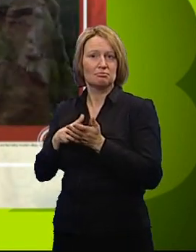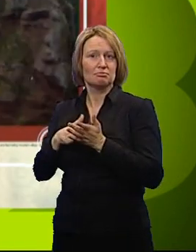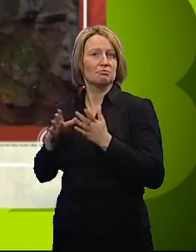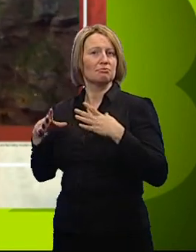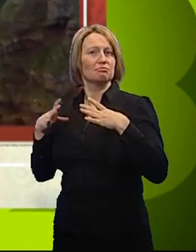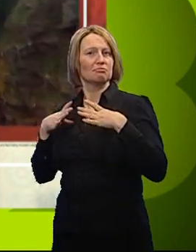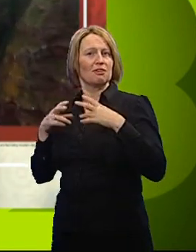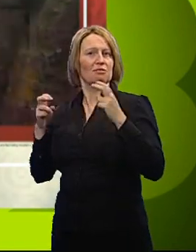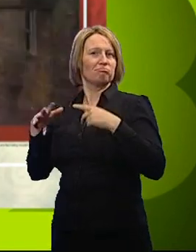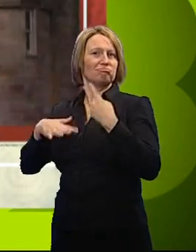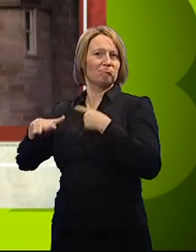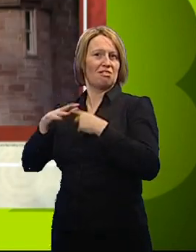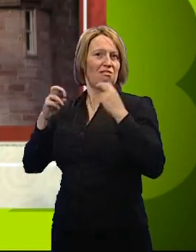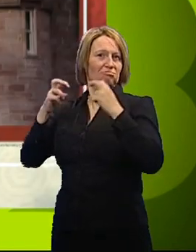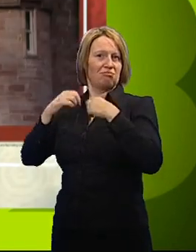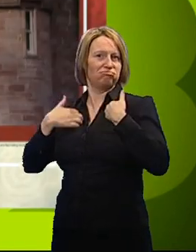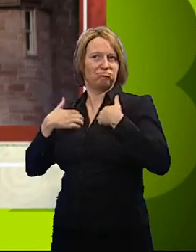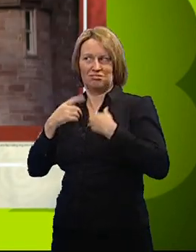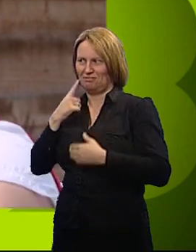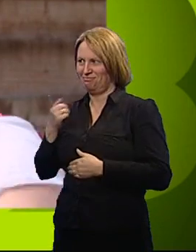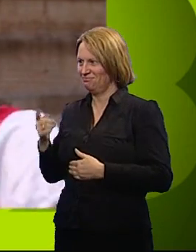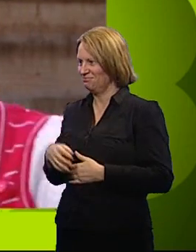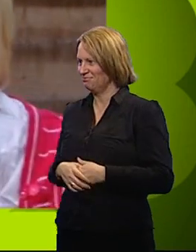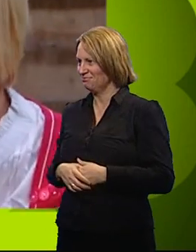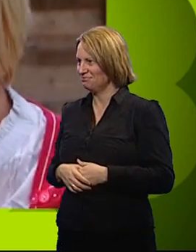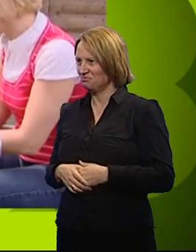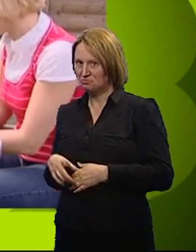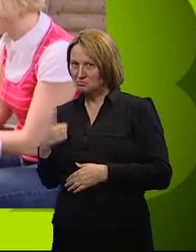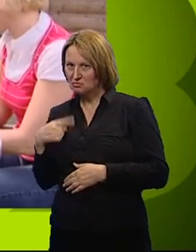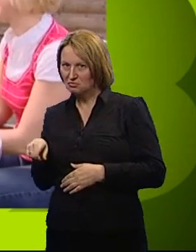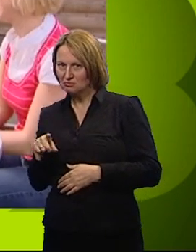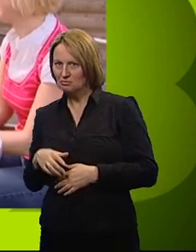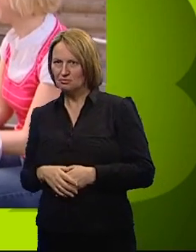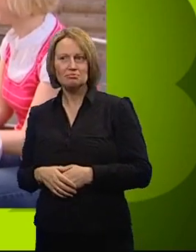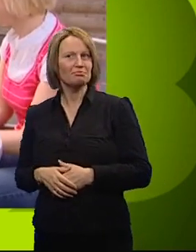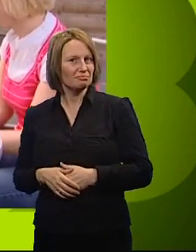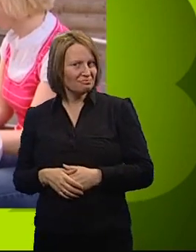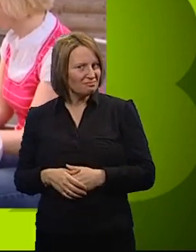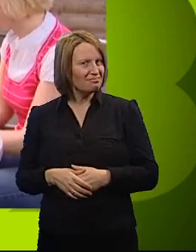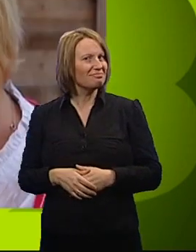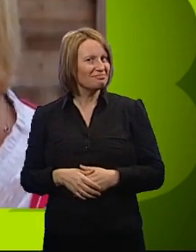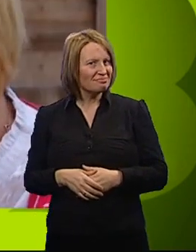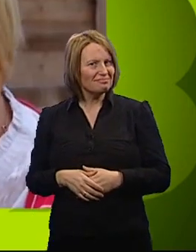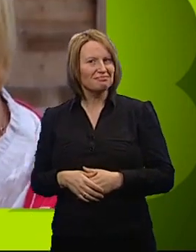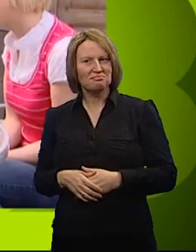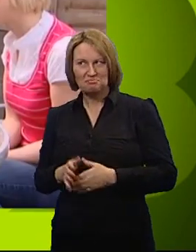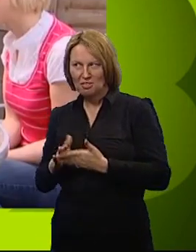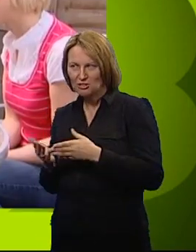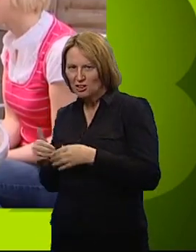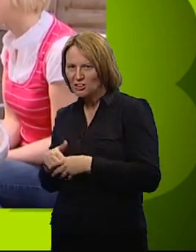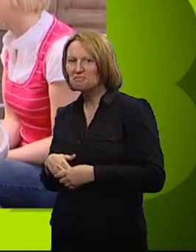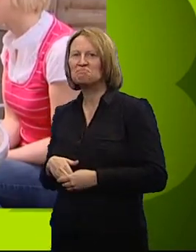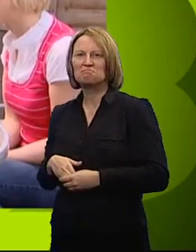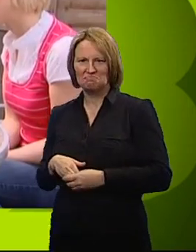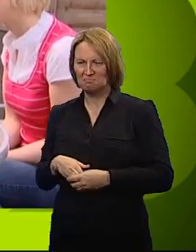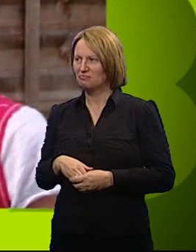time to relax on this coast and castle adventure. So, what do you think? I think it's really cool. This is something that even